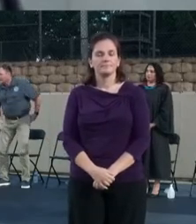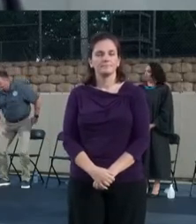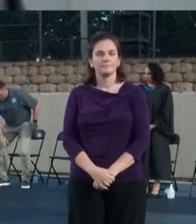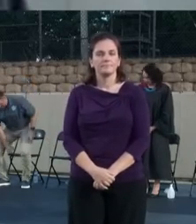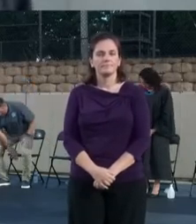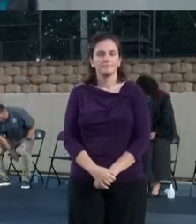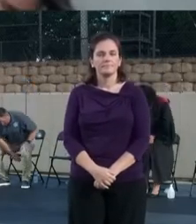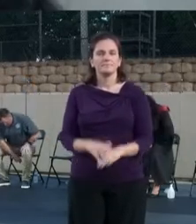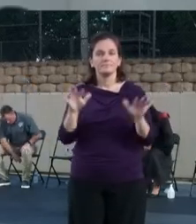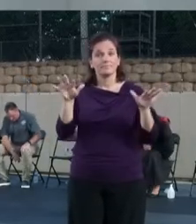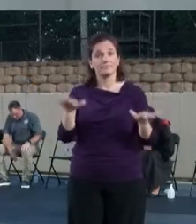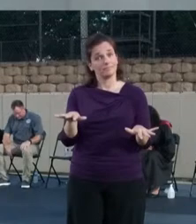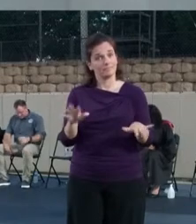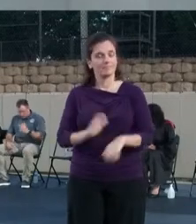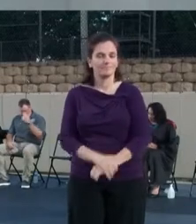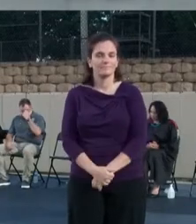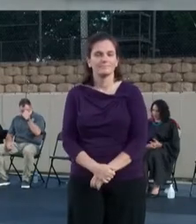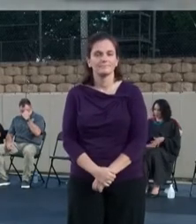Please be seated.